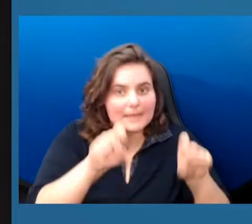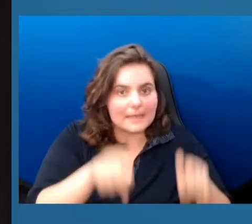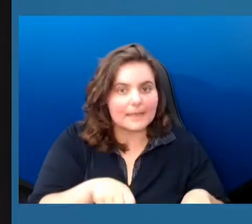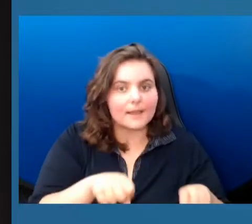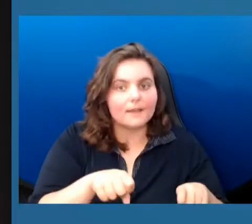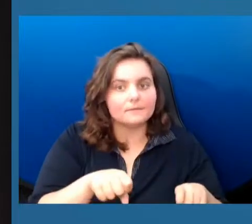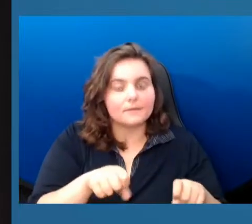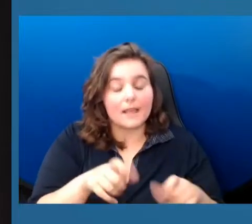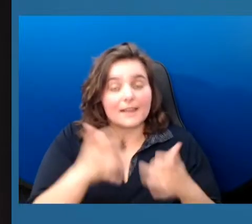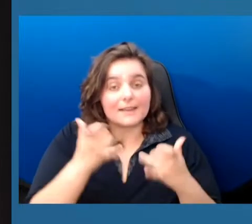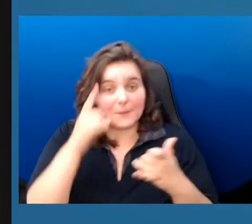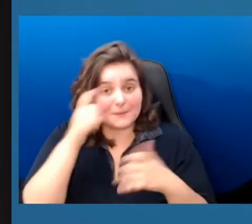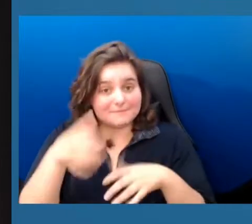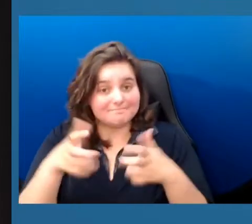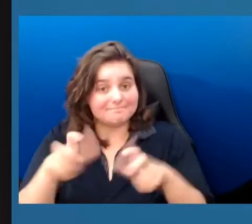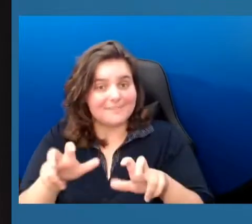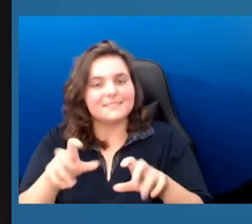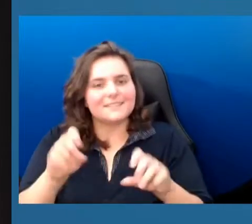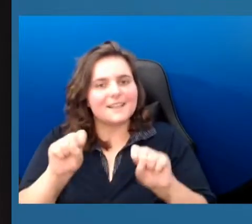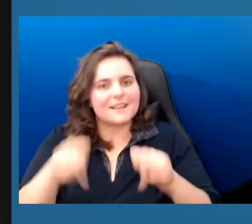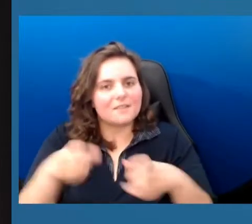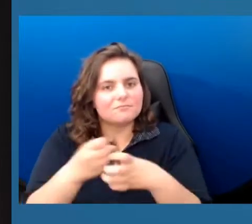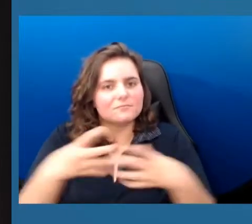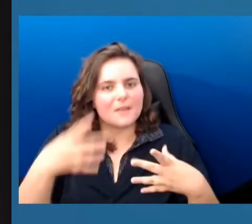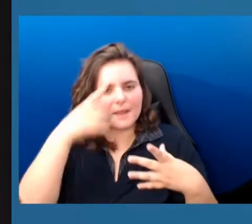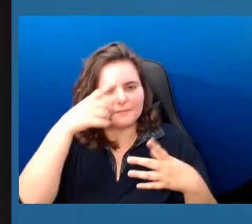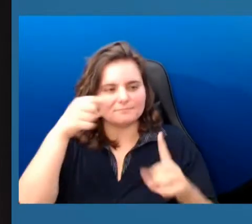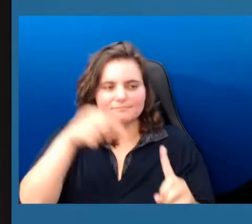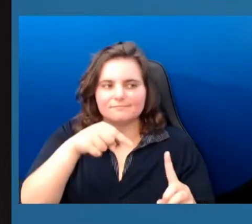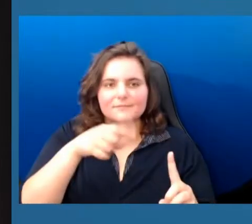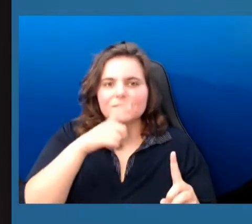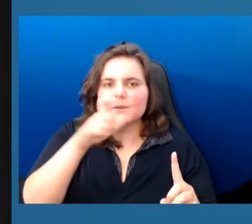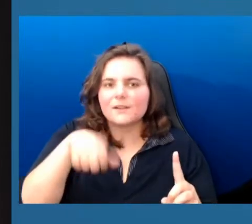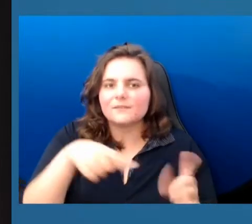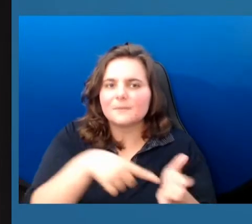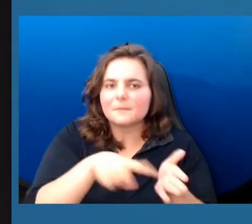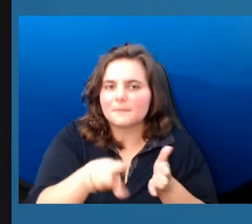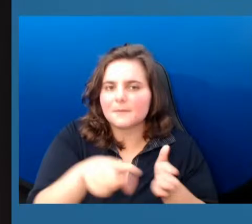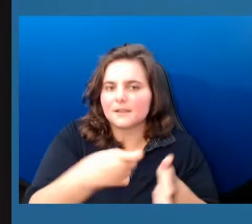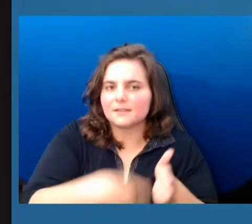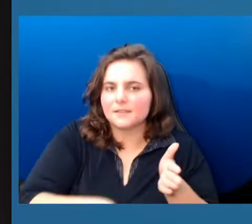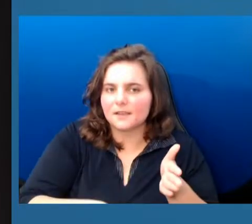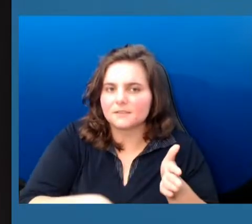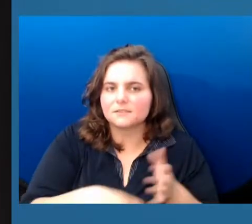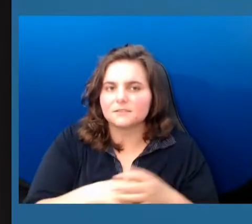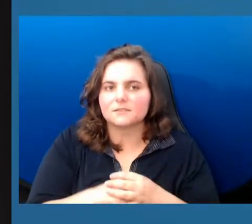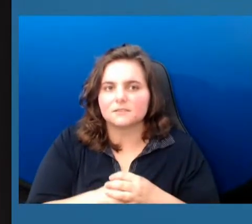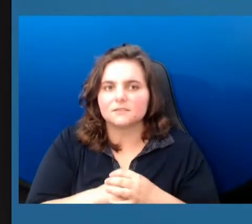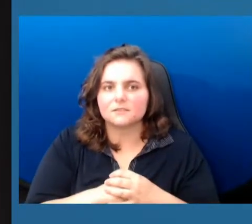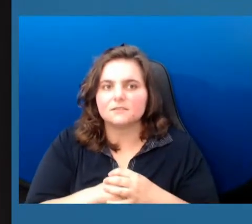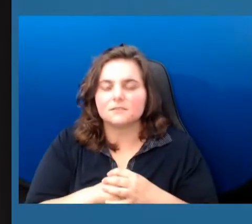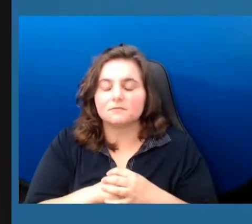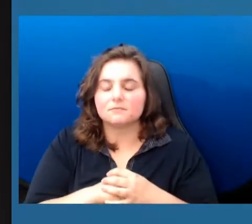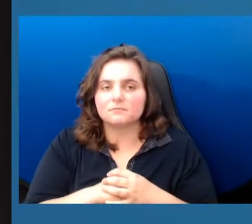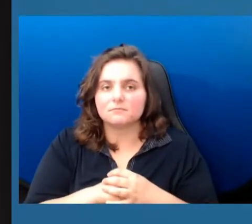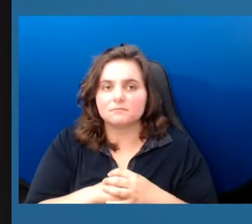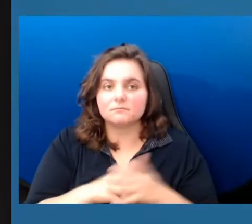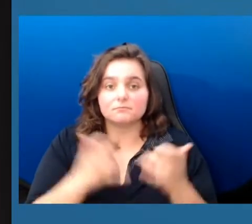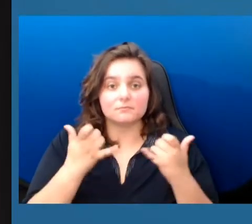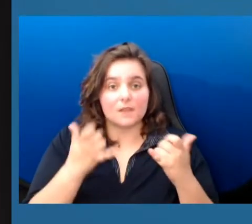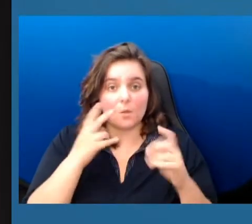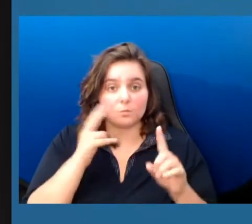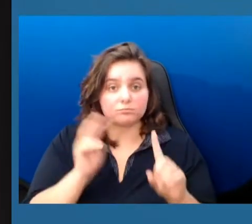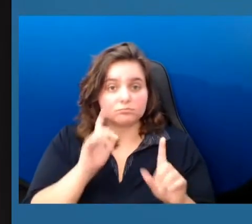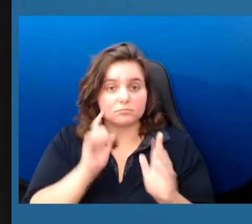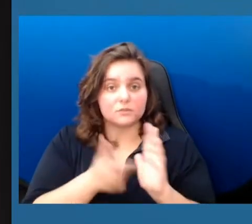experience because they do not have to pay these taxes. We also will see, I think, a much more resilient